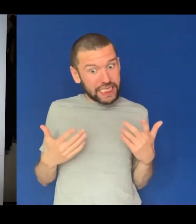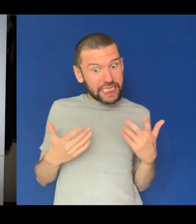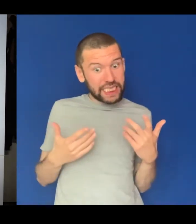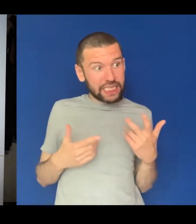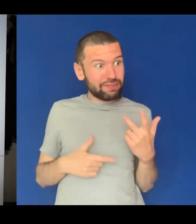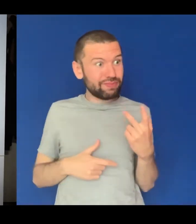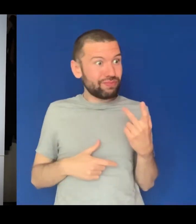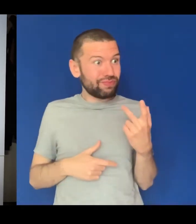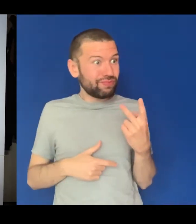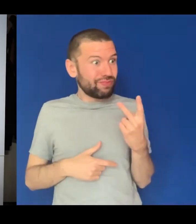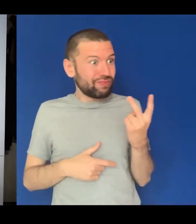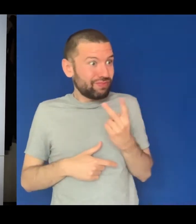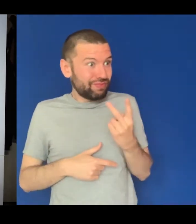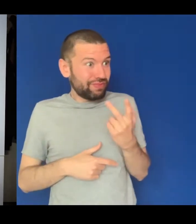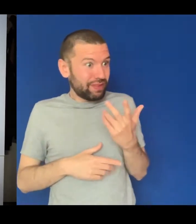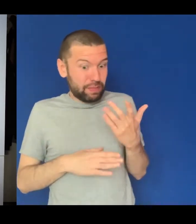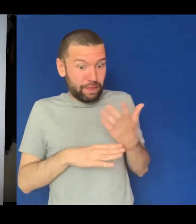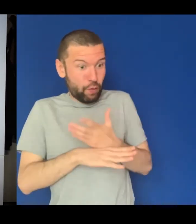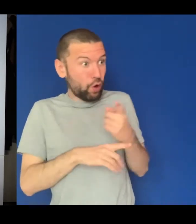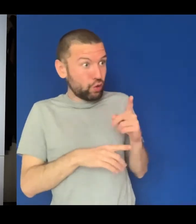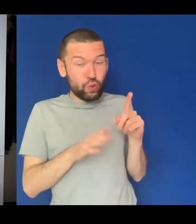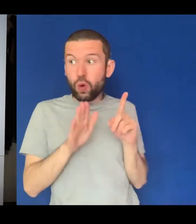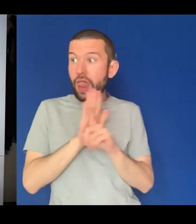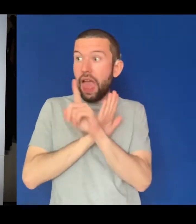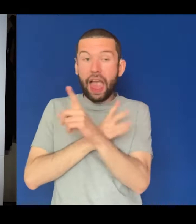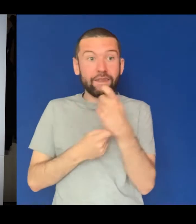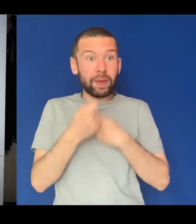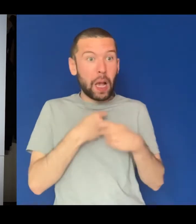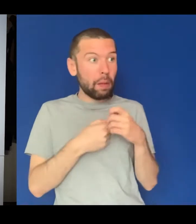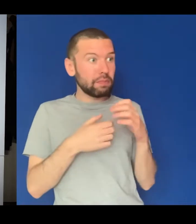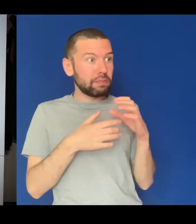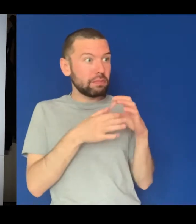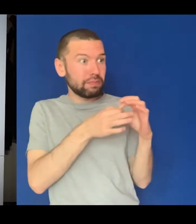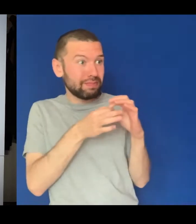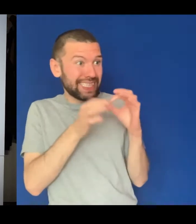did literally just before you left become serious. Well,